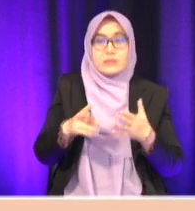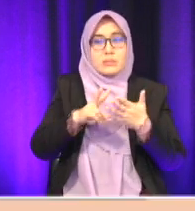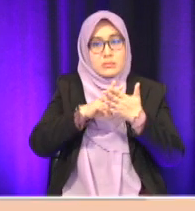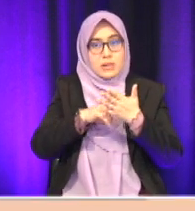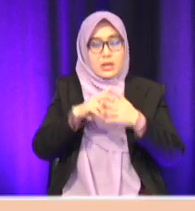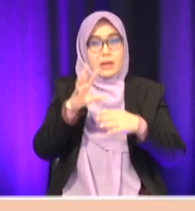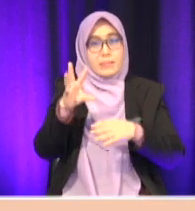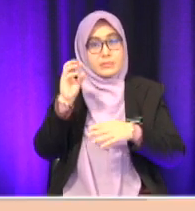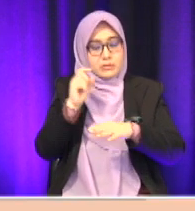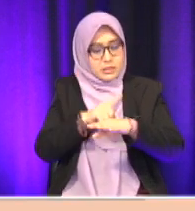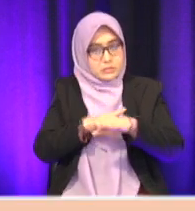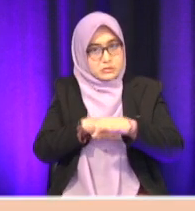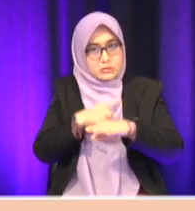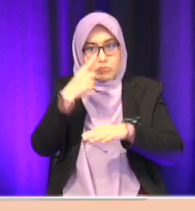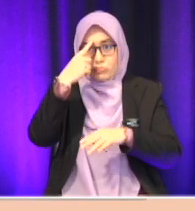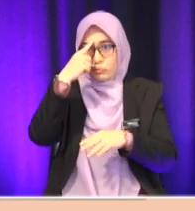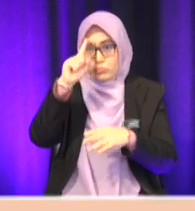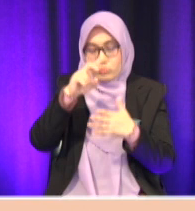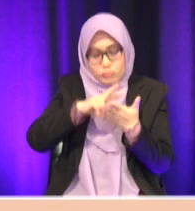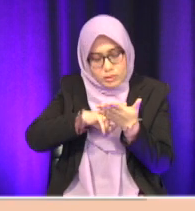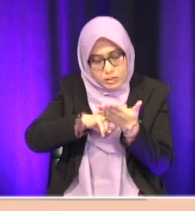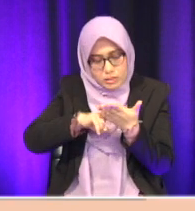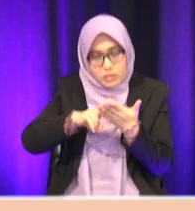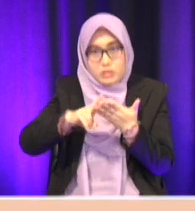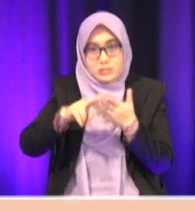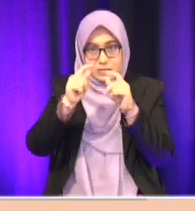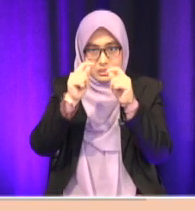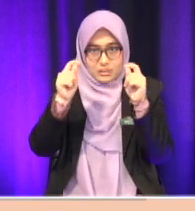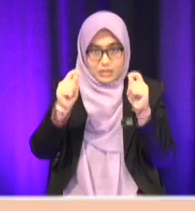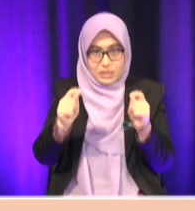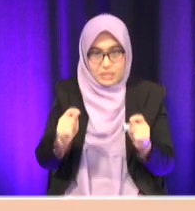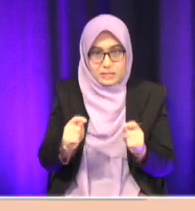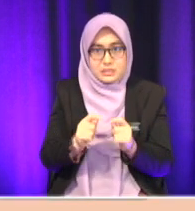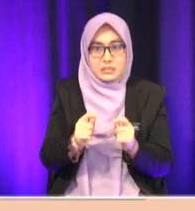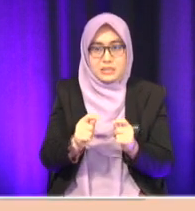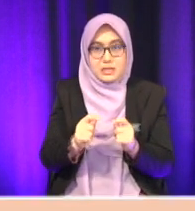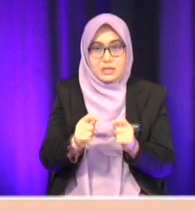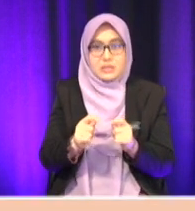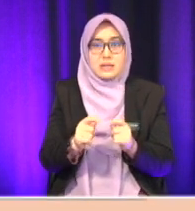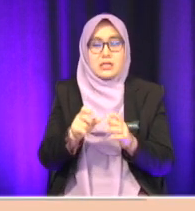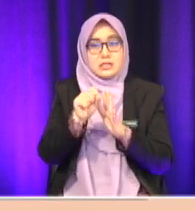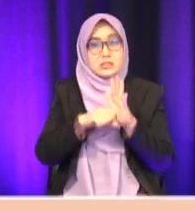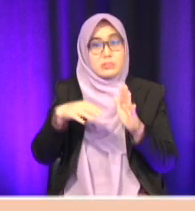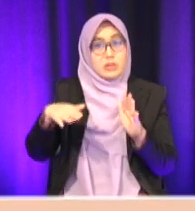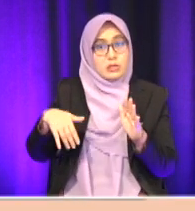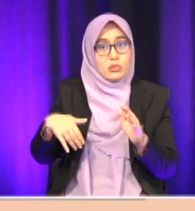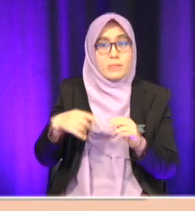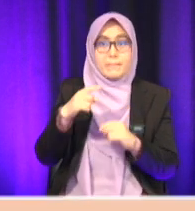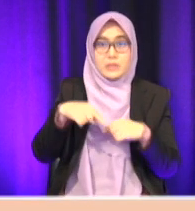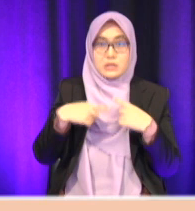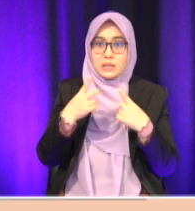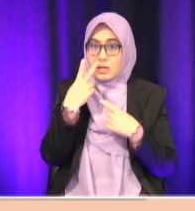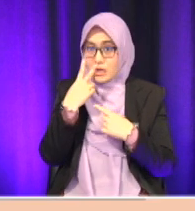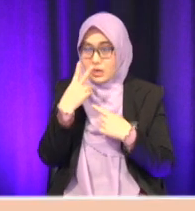text carefully before going to the question. Okay? So some of the